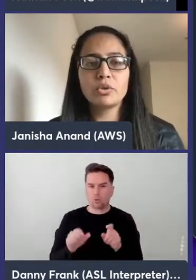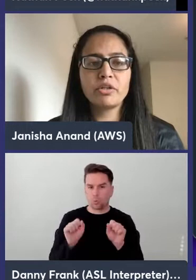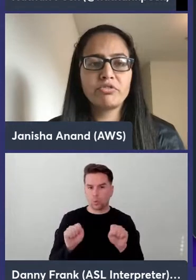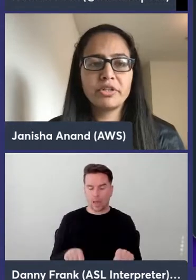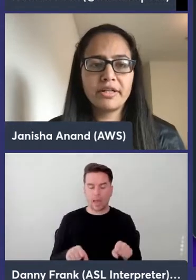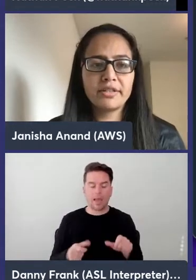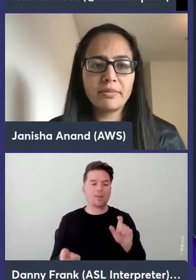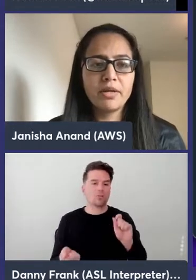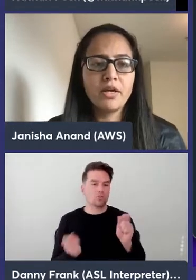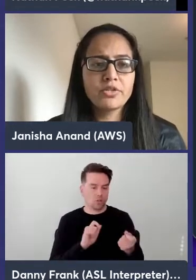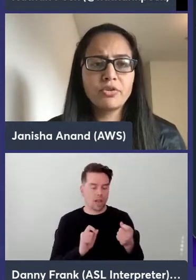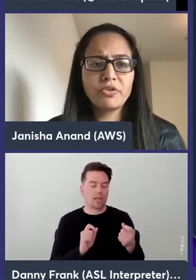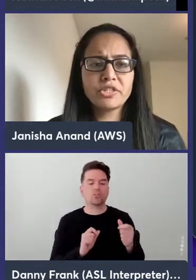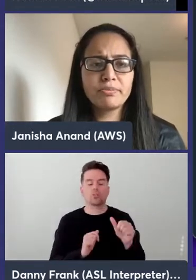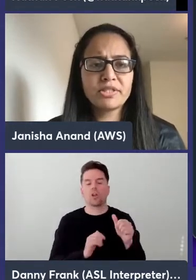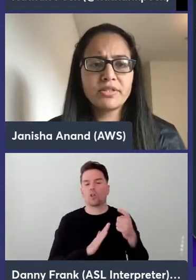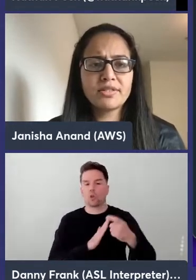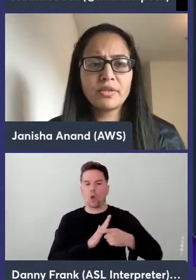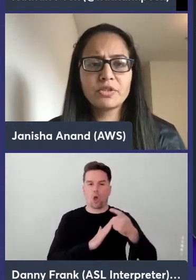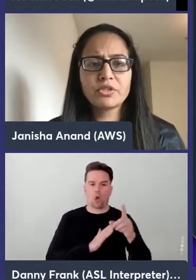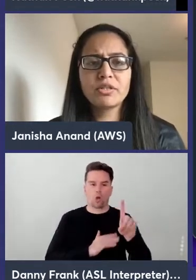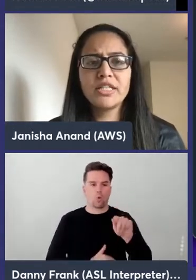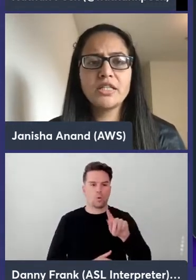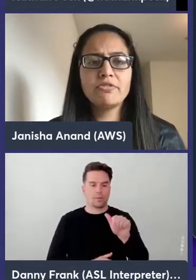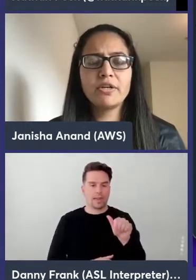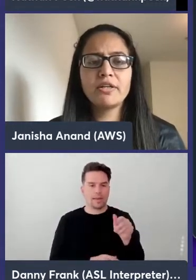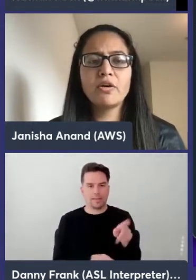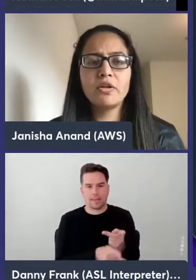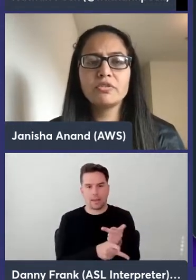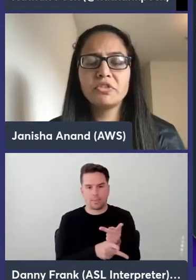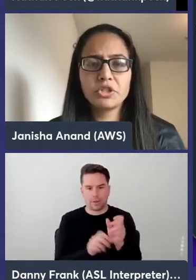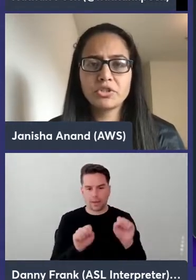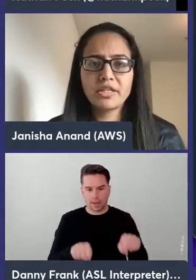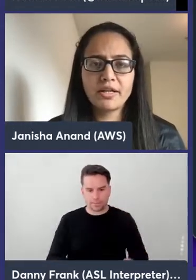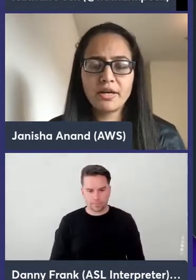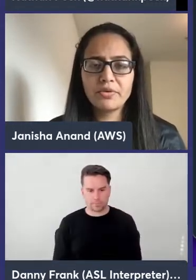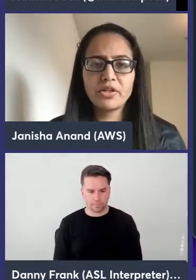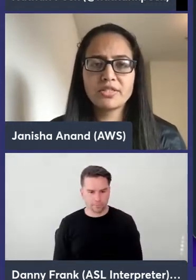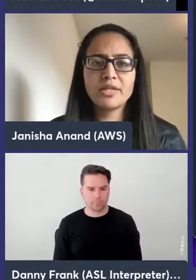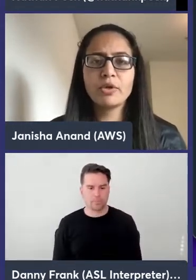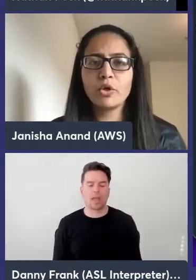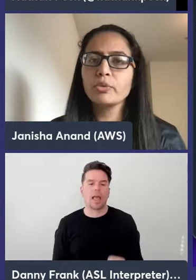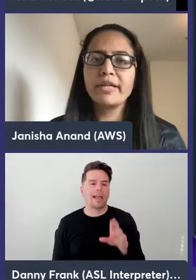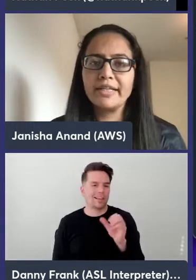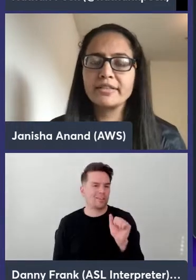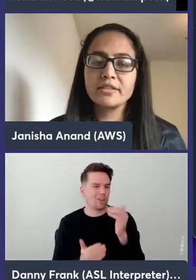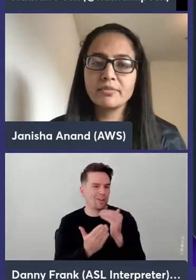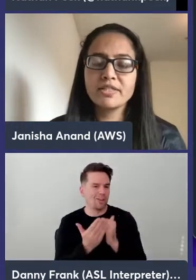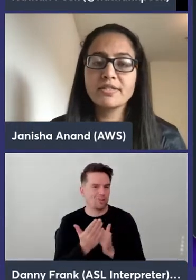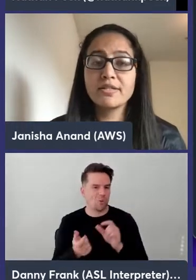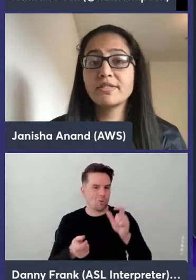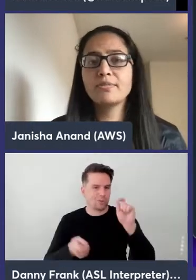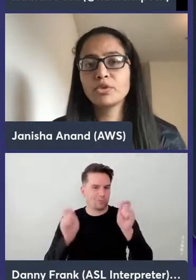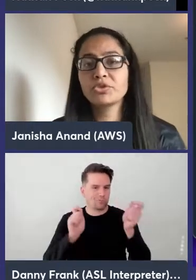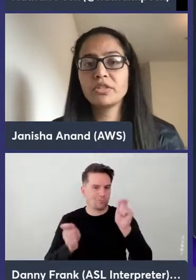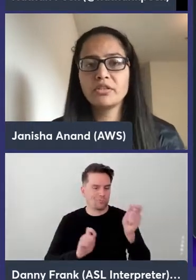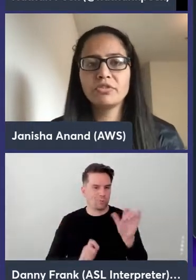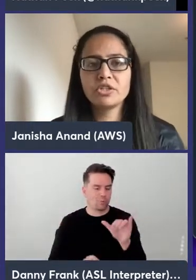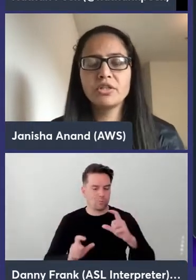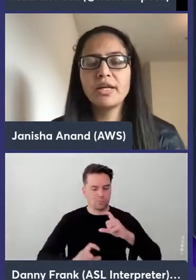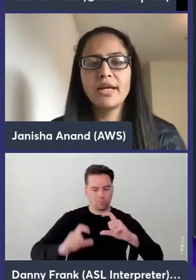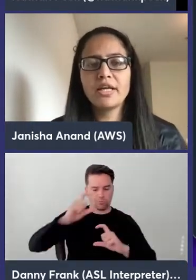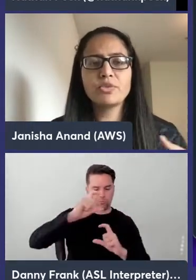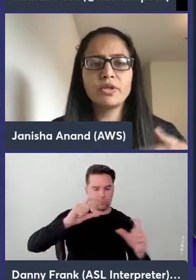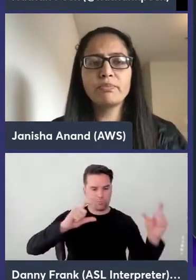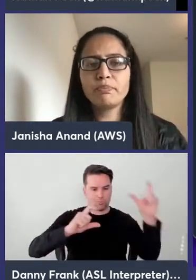change the auto-infer data type. So for simplicity's sake, we're just going to leave in all the features that are out there and see what Autopilot determines is the most critical